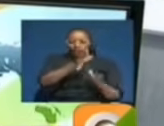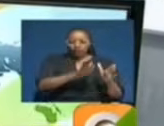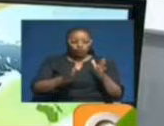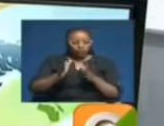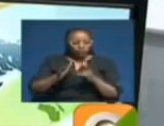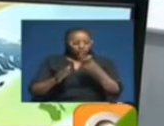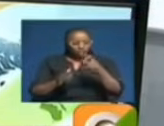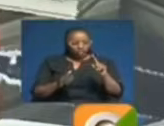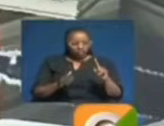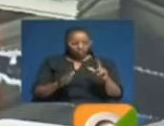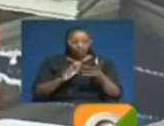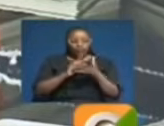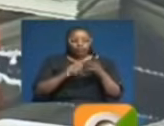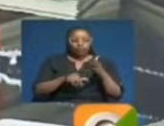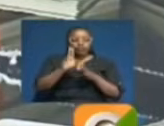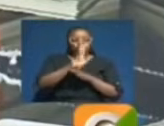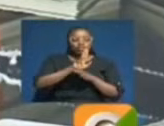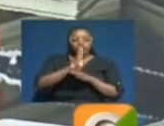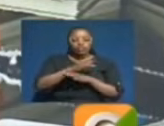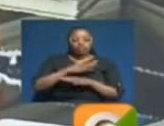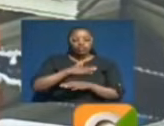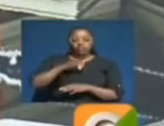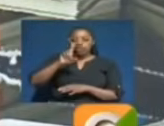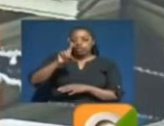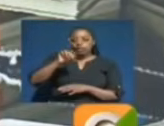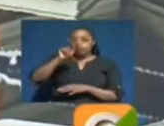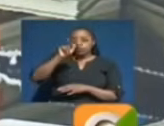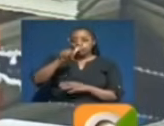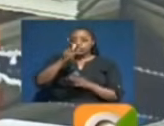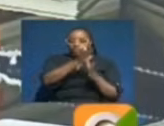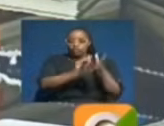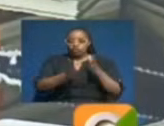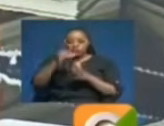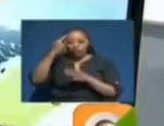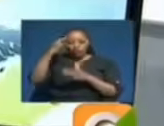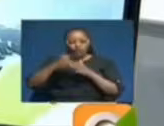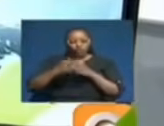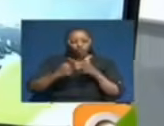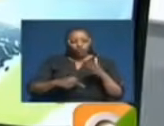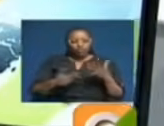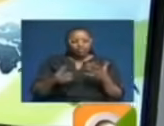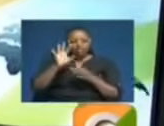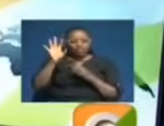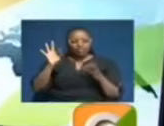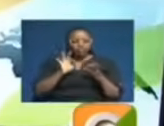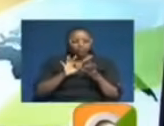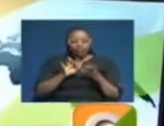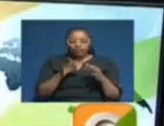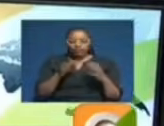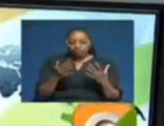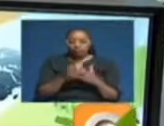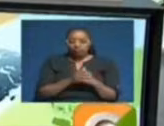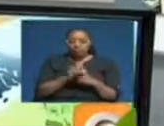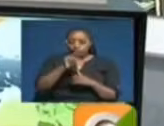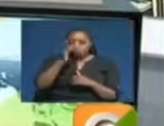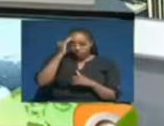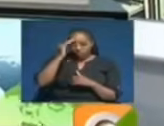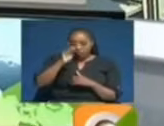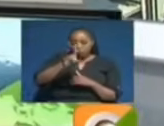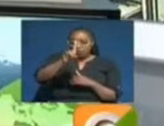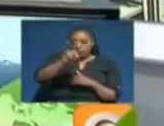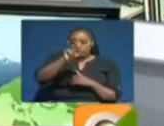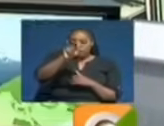Okay. So they will be using our data to plan for what exactly? Considering the data